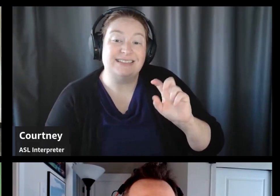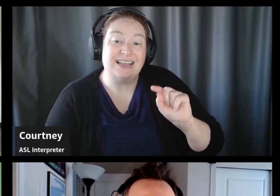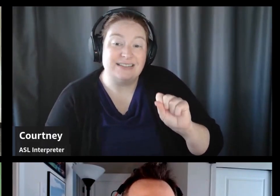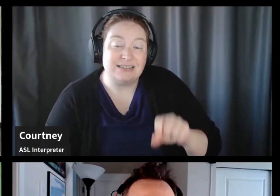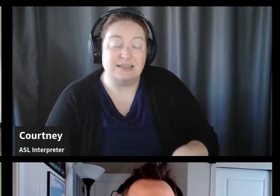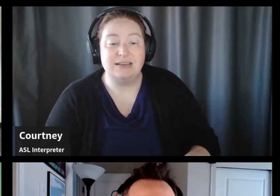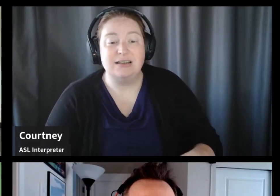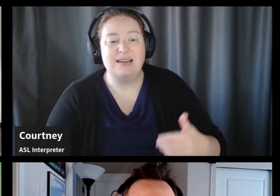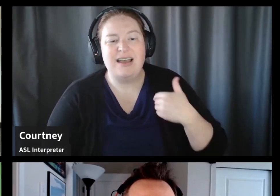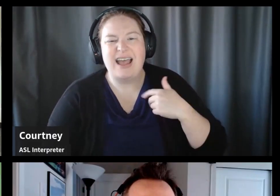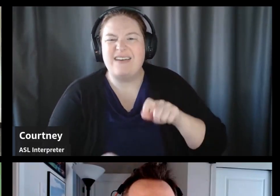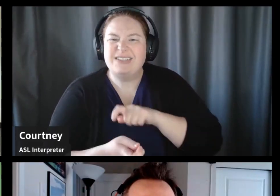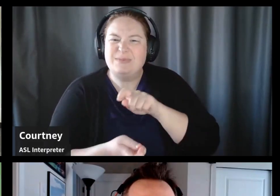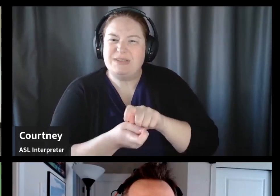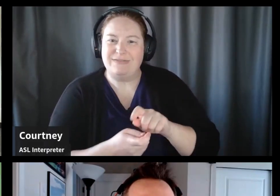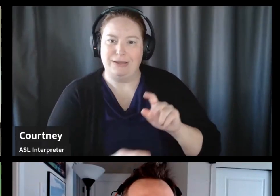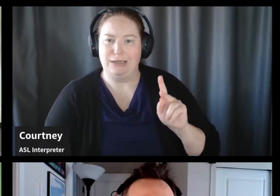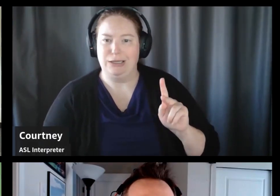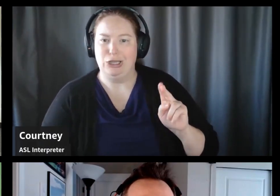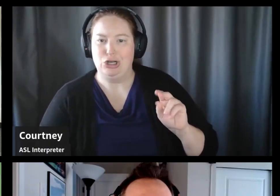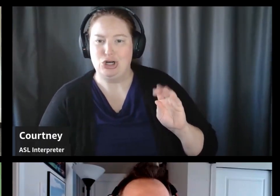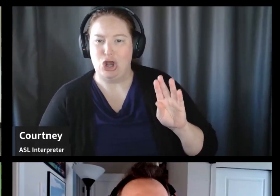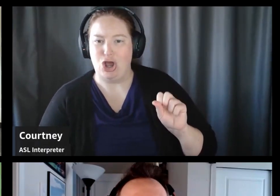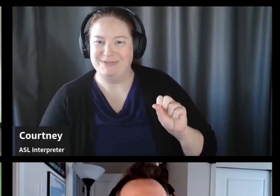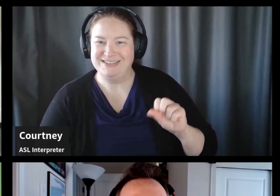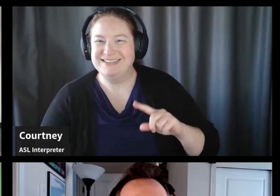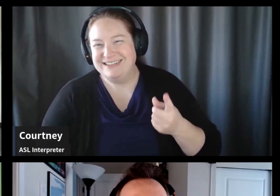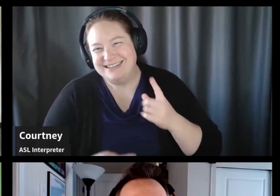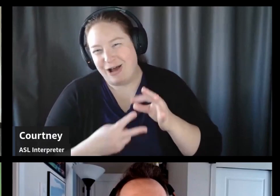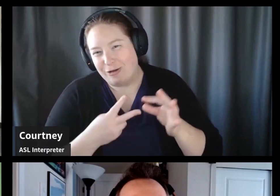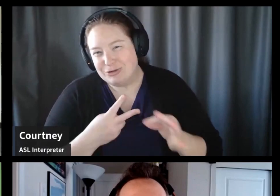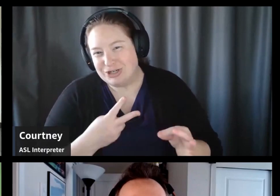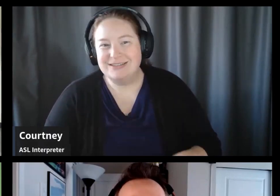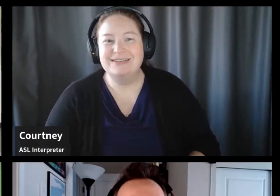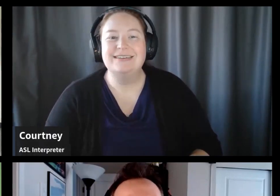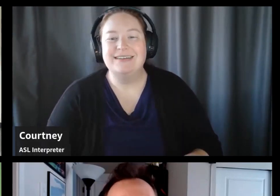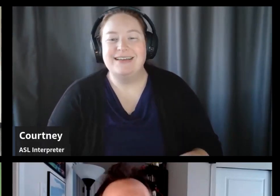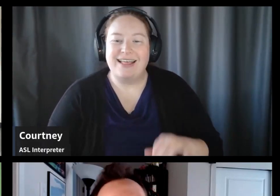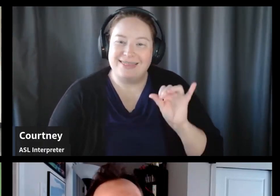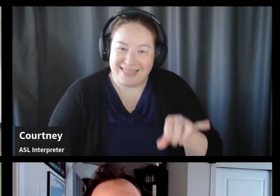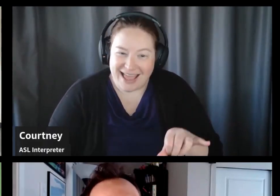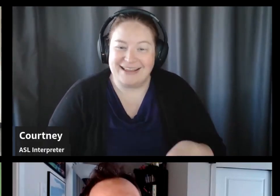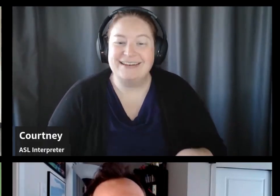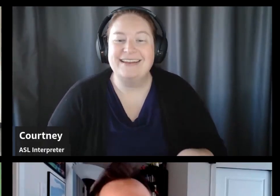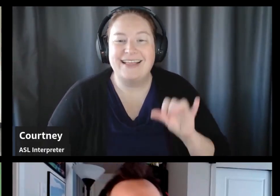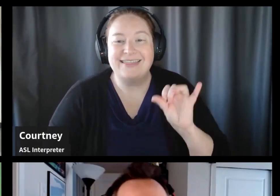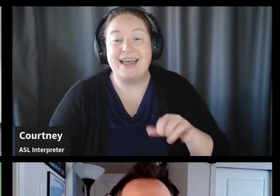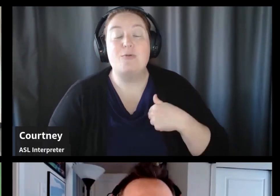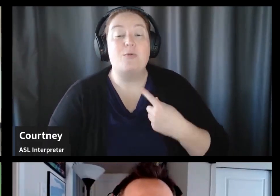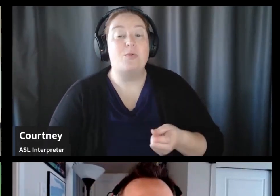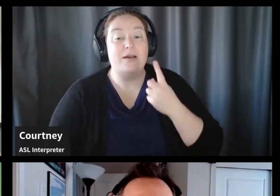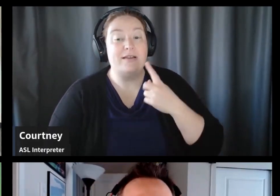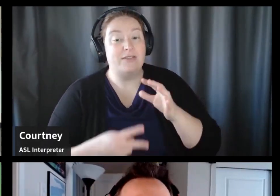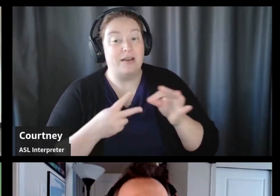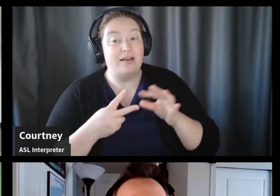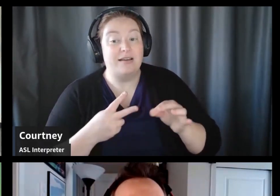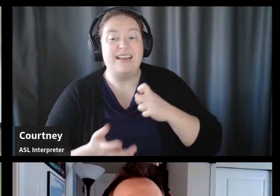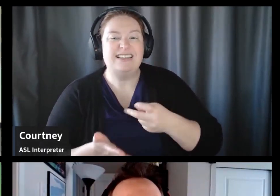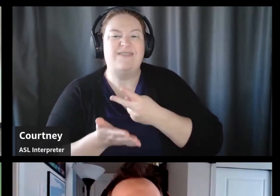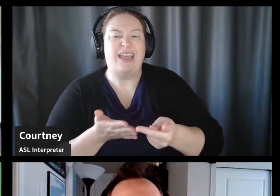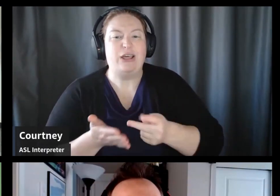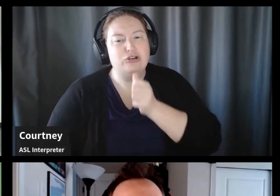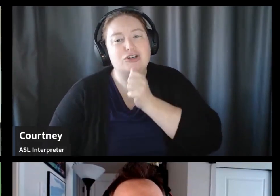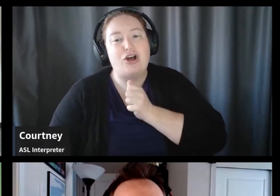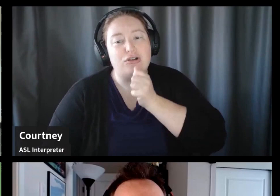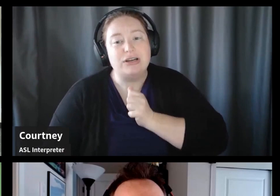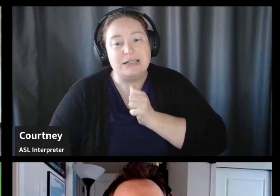like certain knobs, right? And one of the knobs is failure tolerance, right? So one of the knobs is failure tolerance, where customers